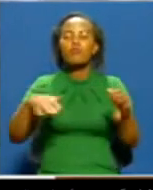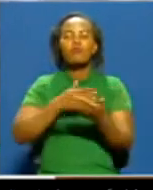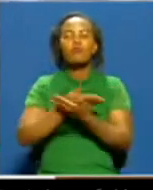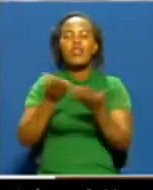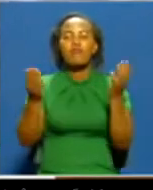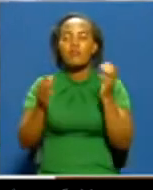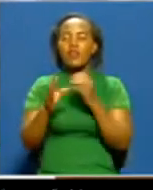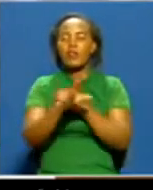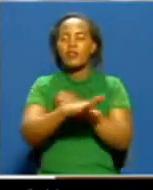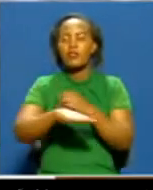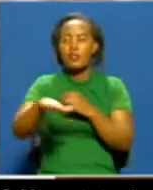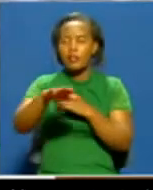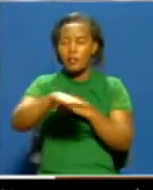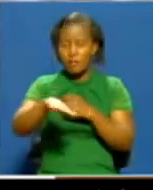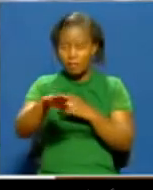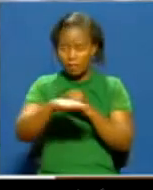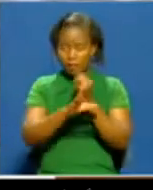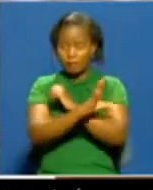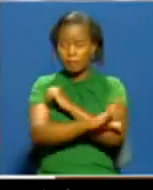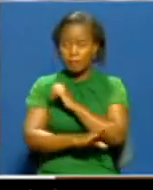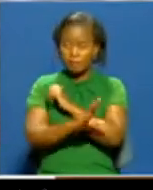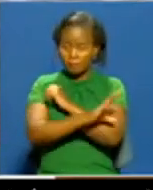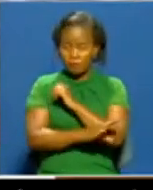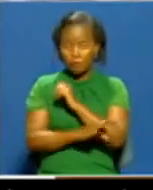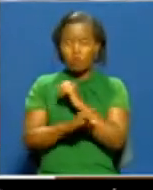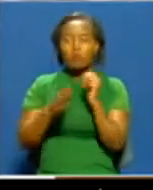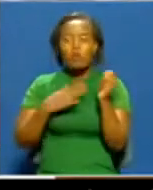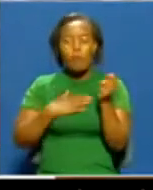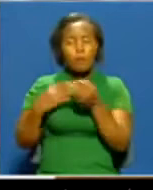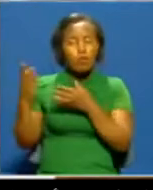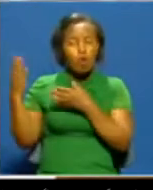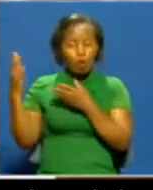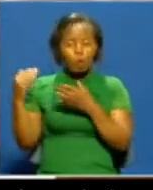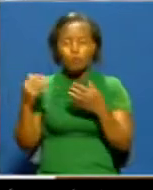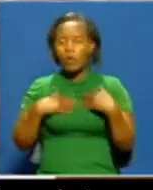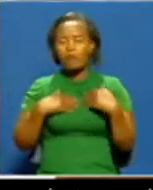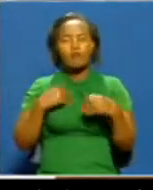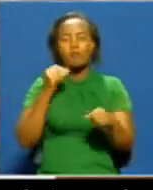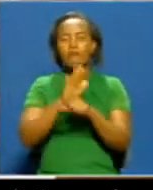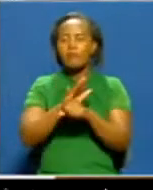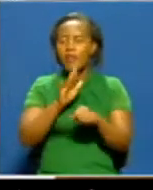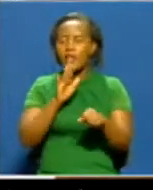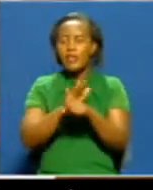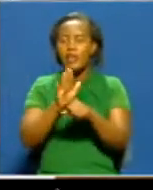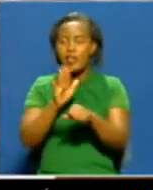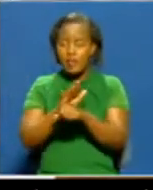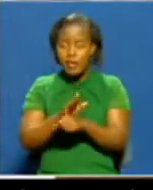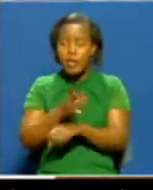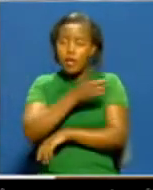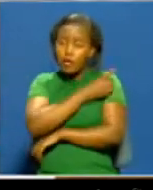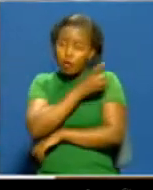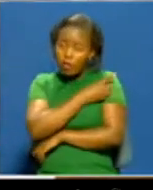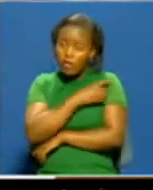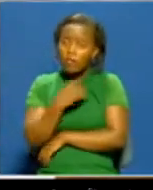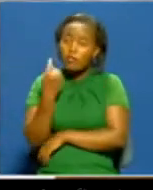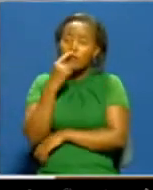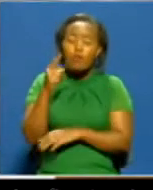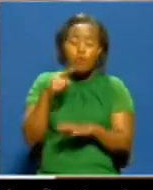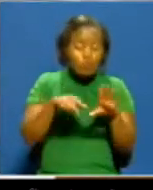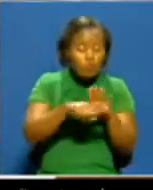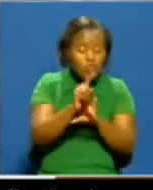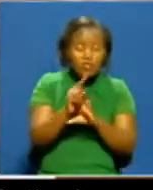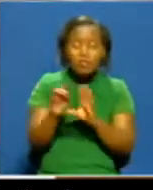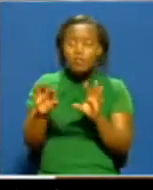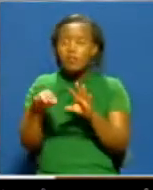ambition is to see a lot more doctors go down and visit families, you know, so that you